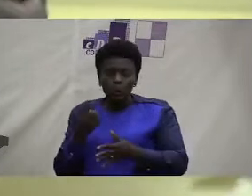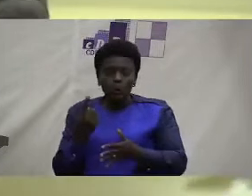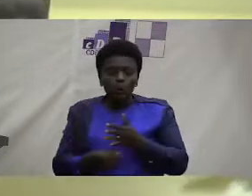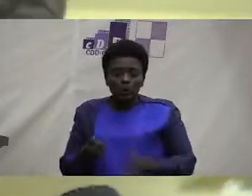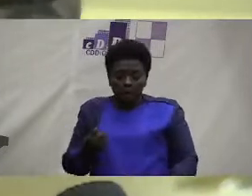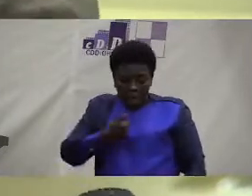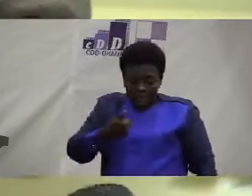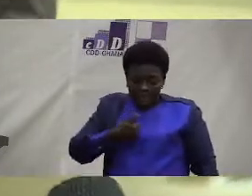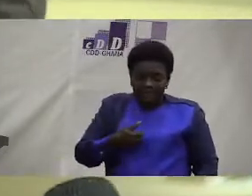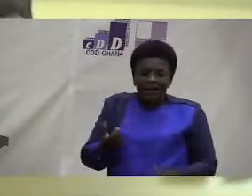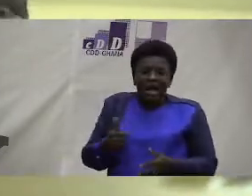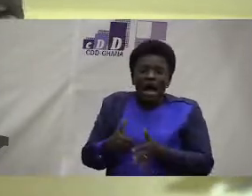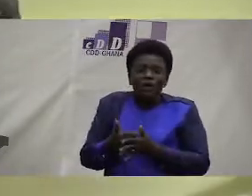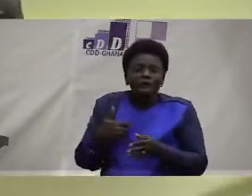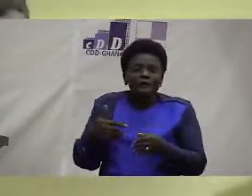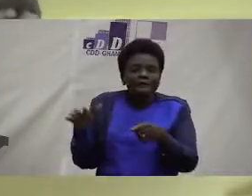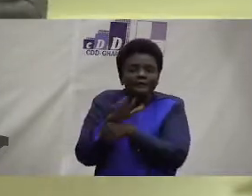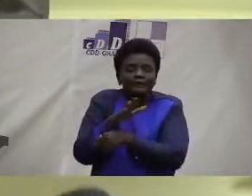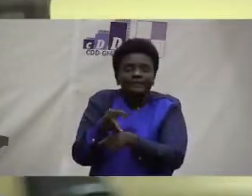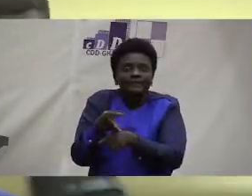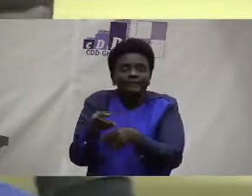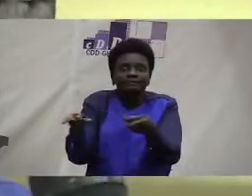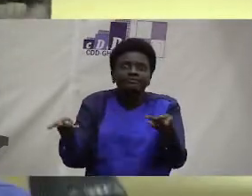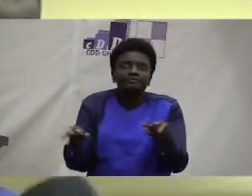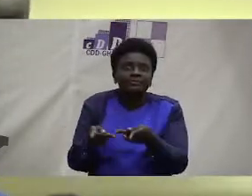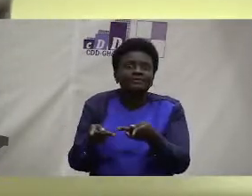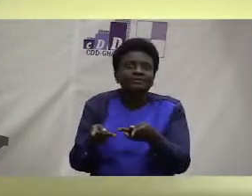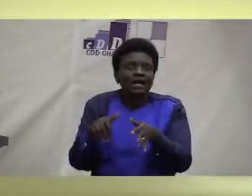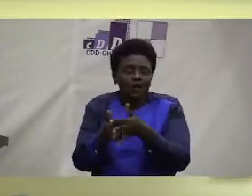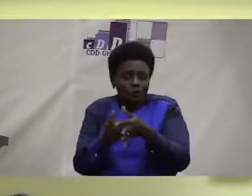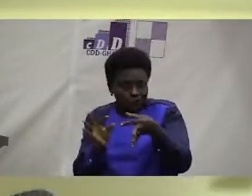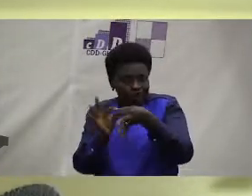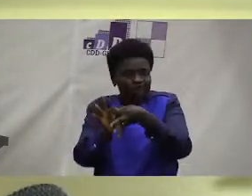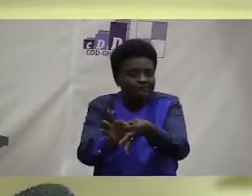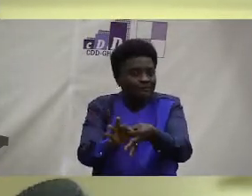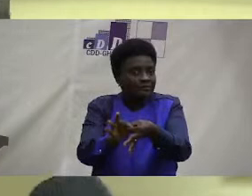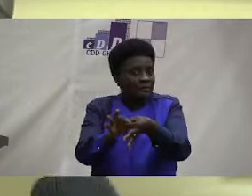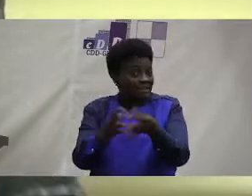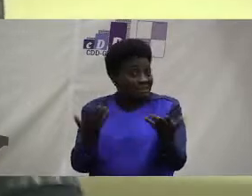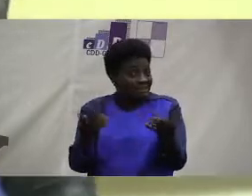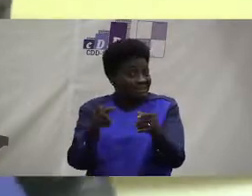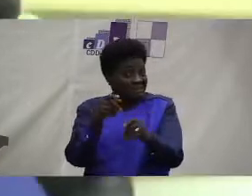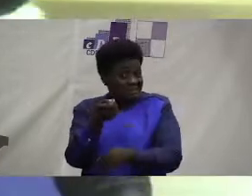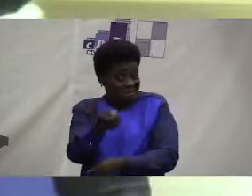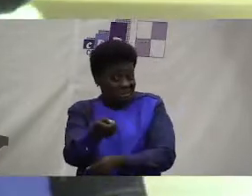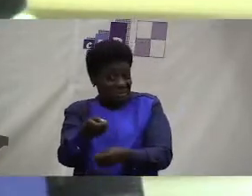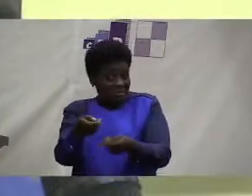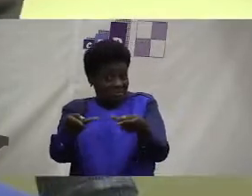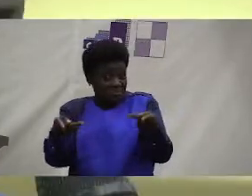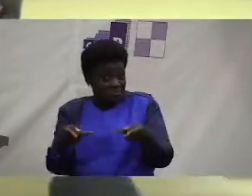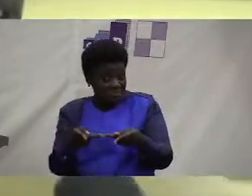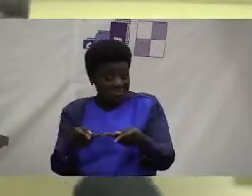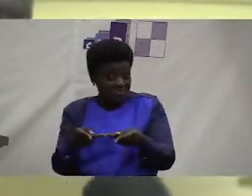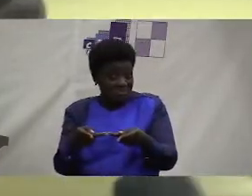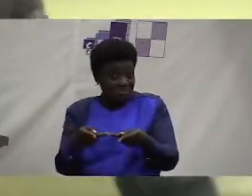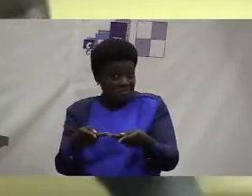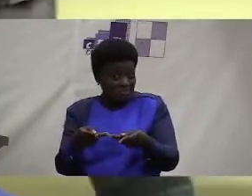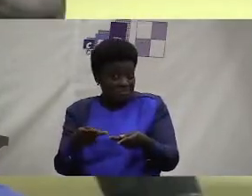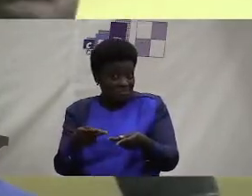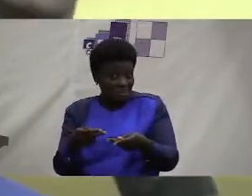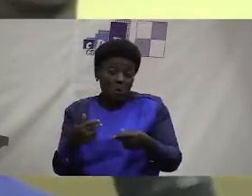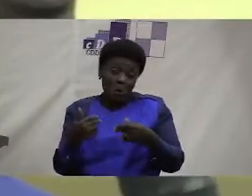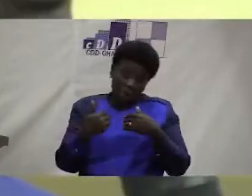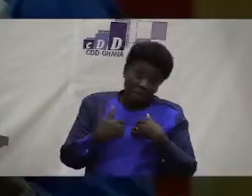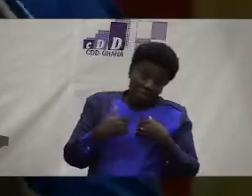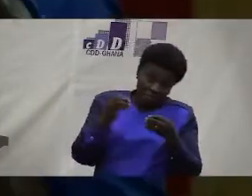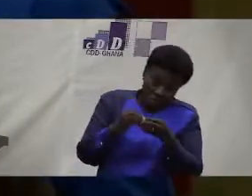to fill up the space? Because that's very important. Even with the little space we have, it's only filled by, though we have a lot